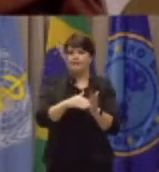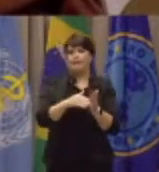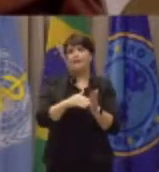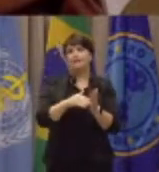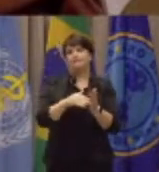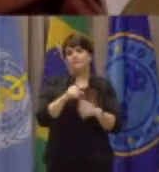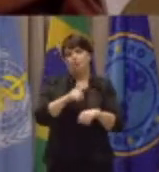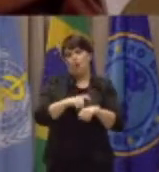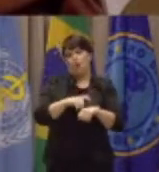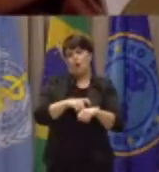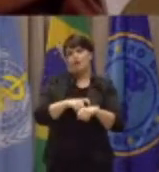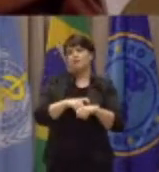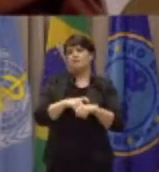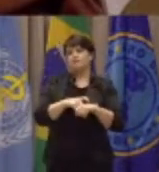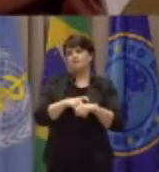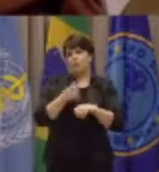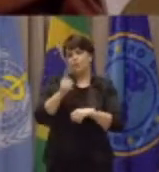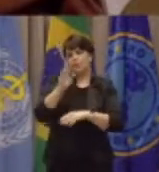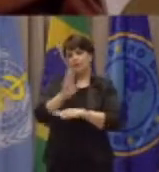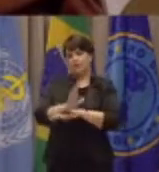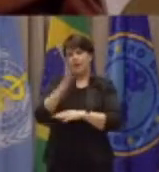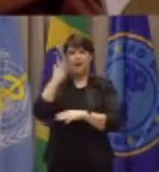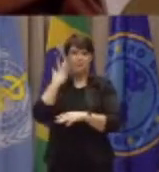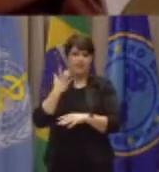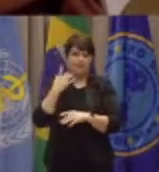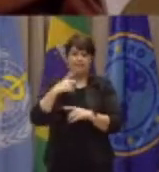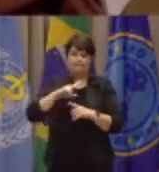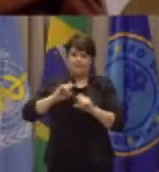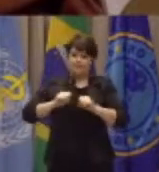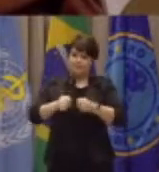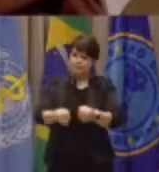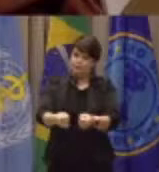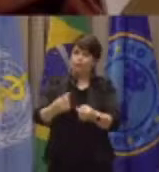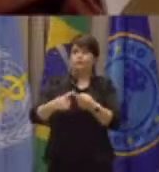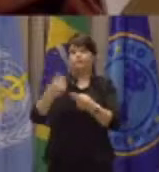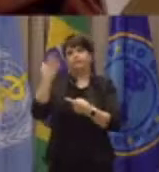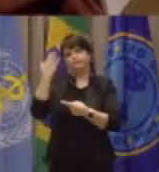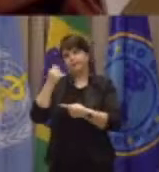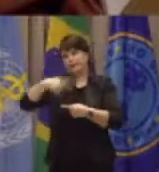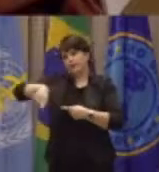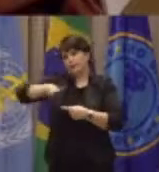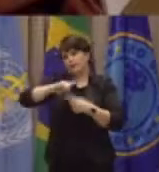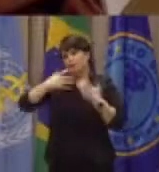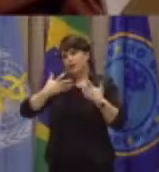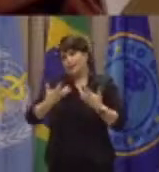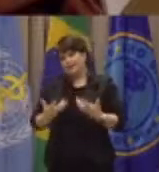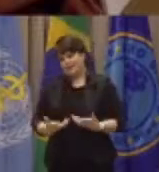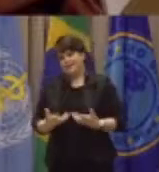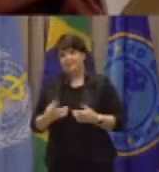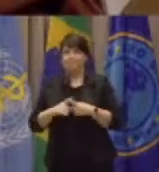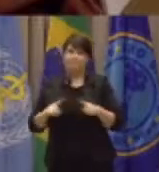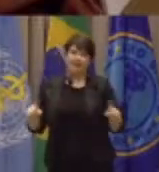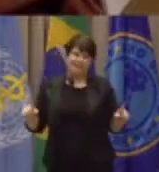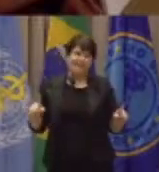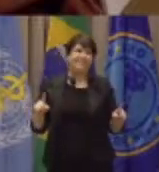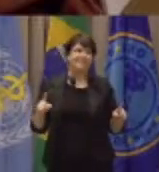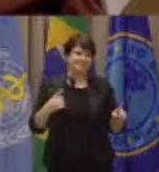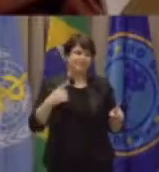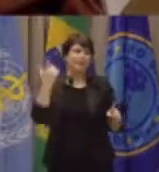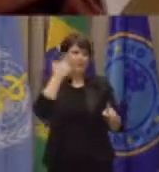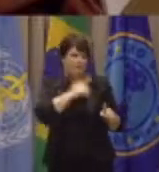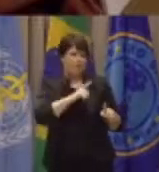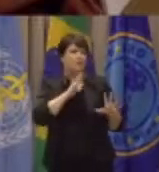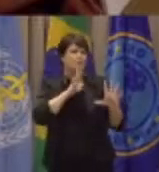tomorrow, and we have this event to 1 a.m. So we're going to have an effort. I know that we are all